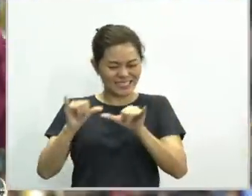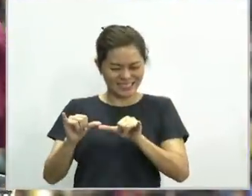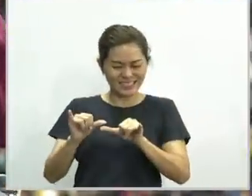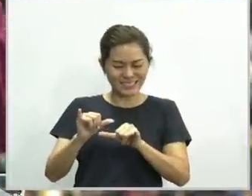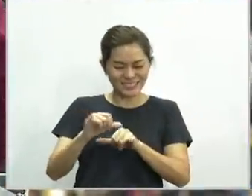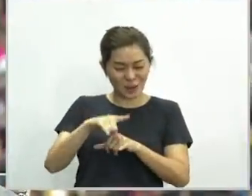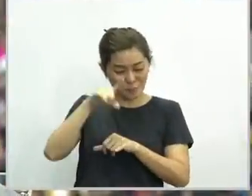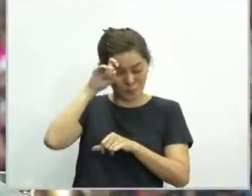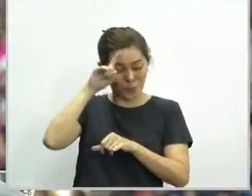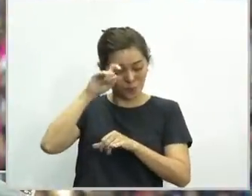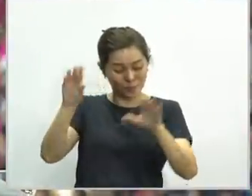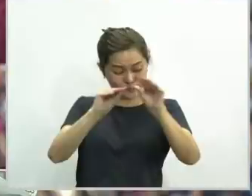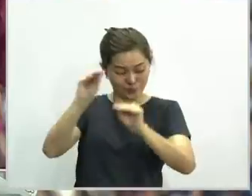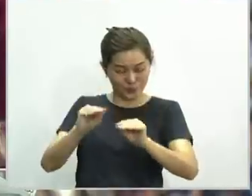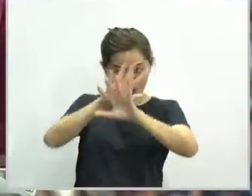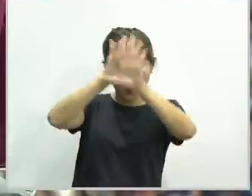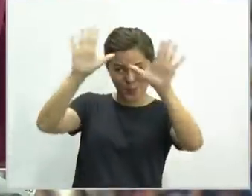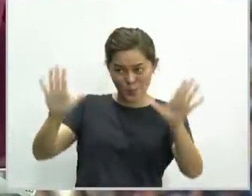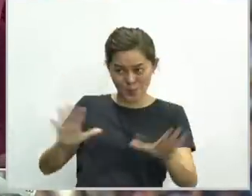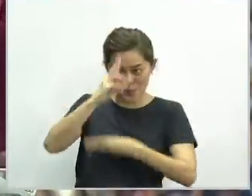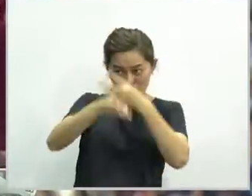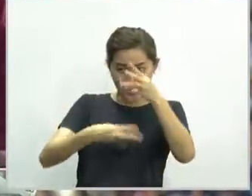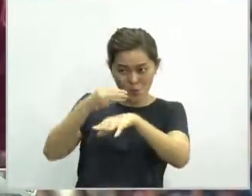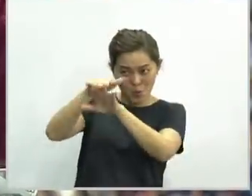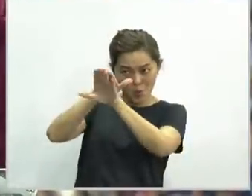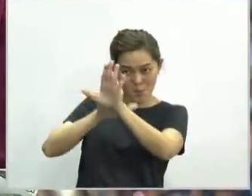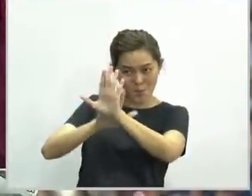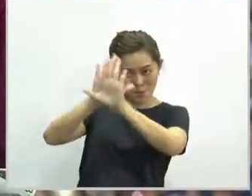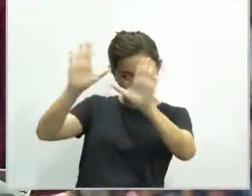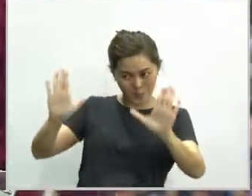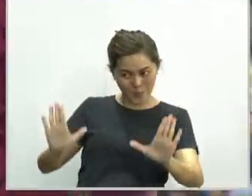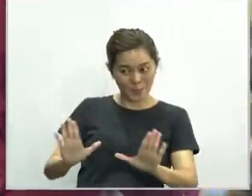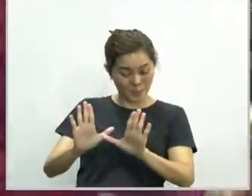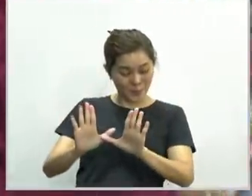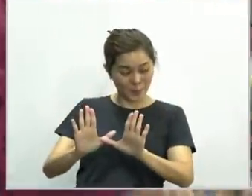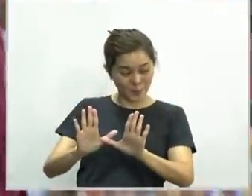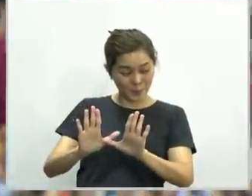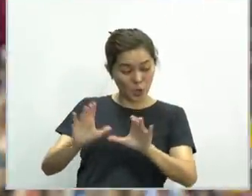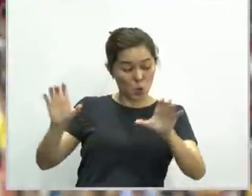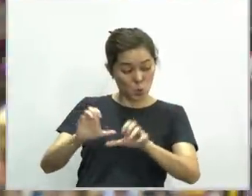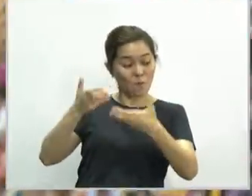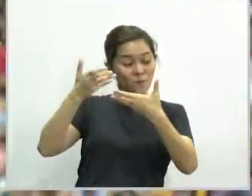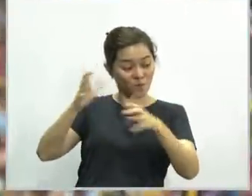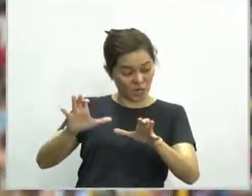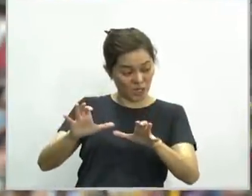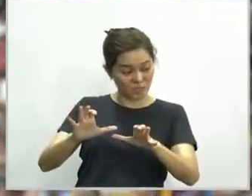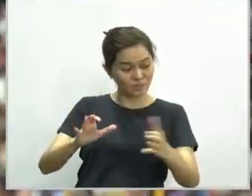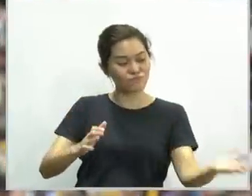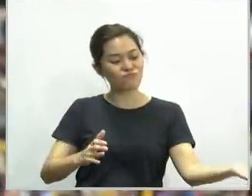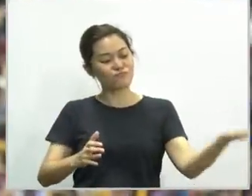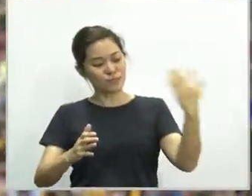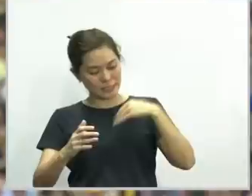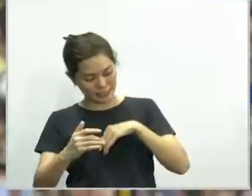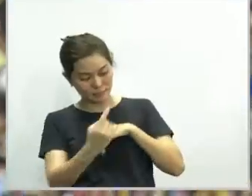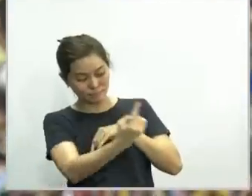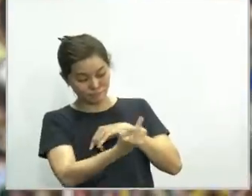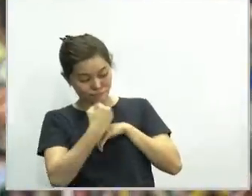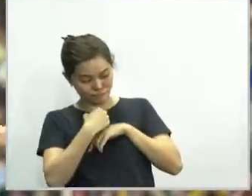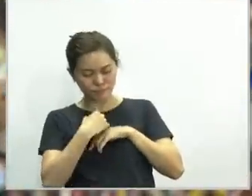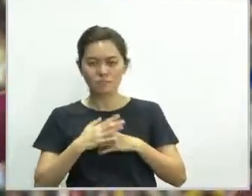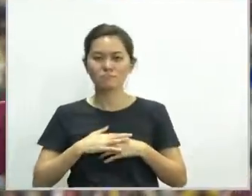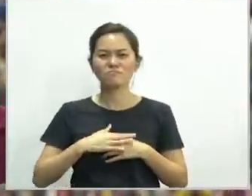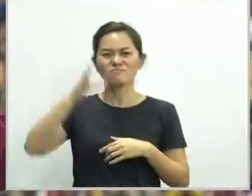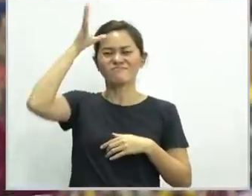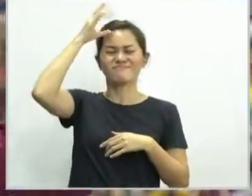puzzle to make the map of the world. When you've done that, come and find me." So the